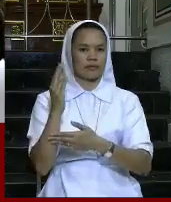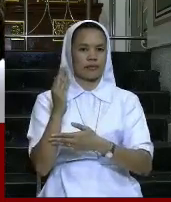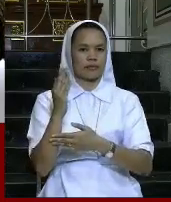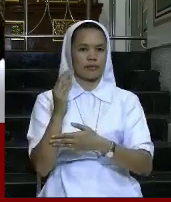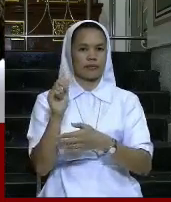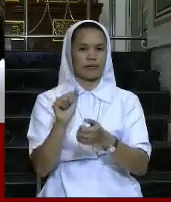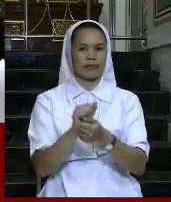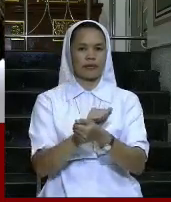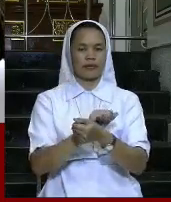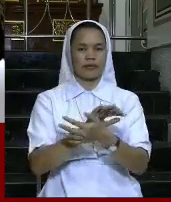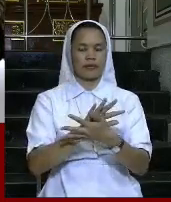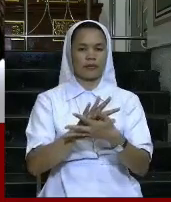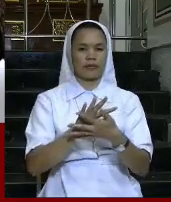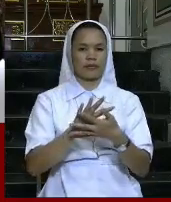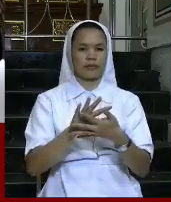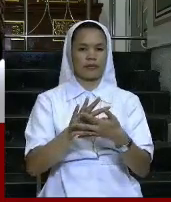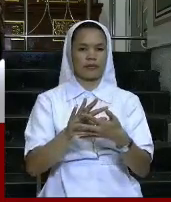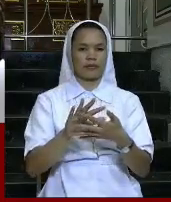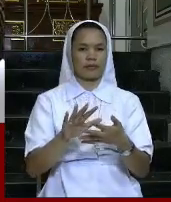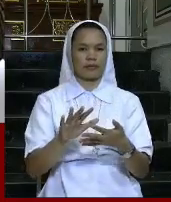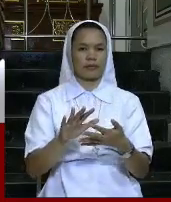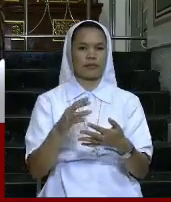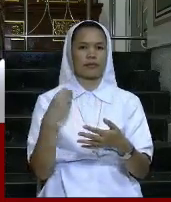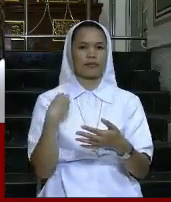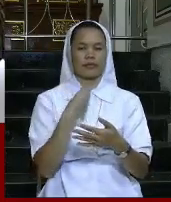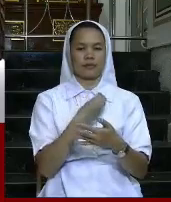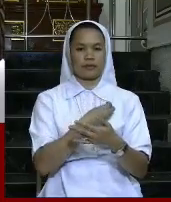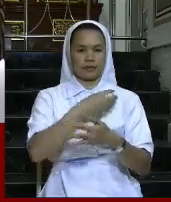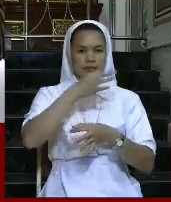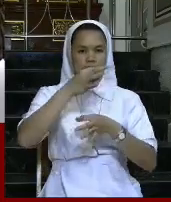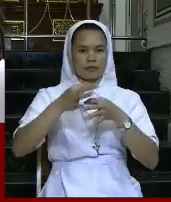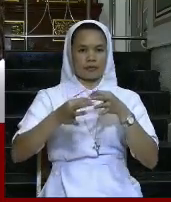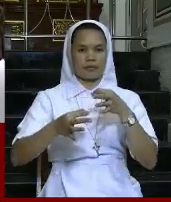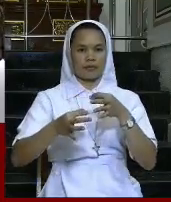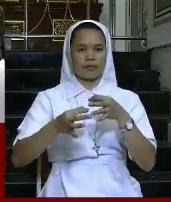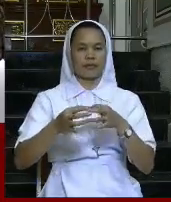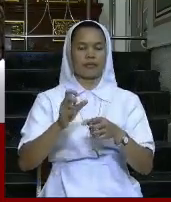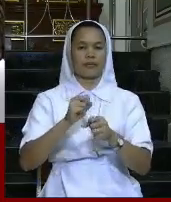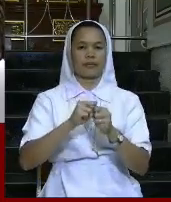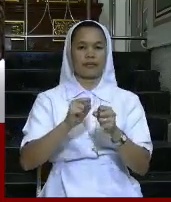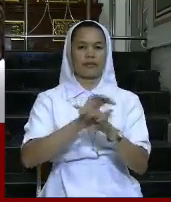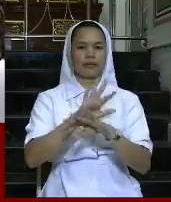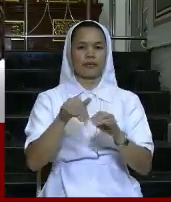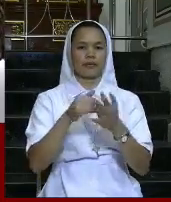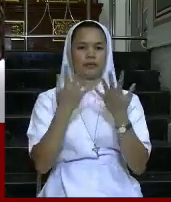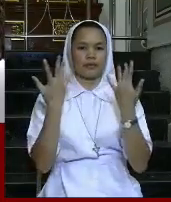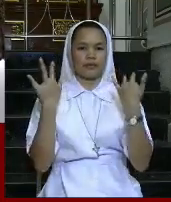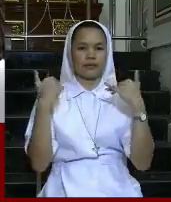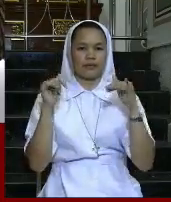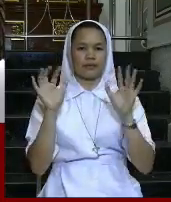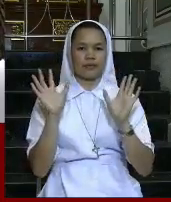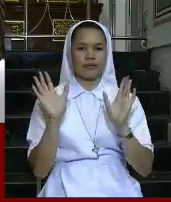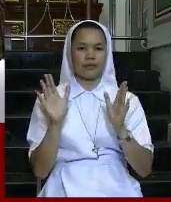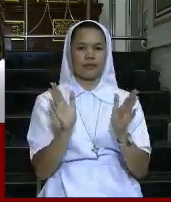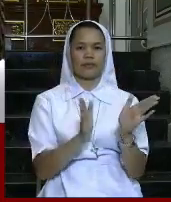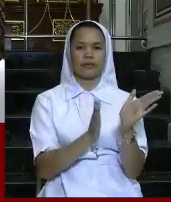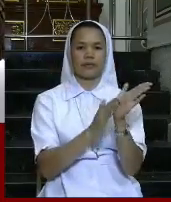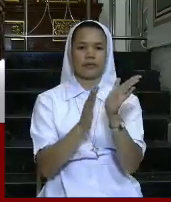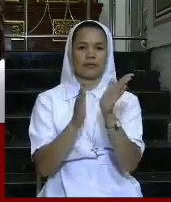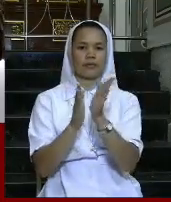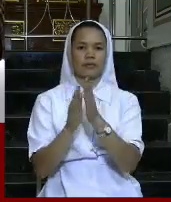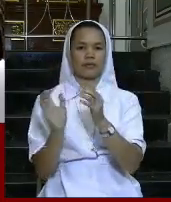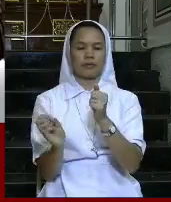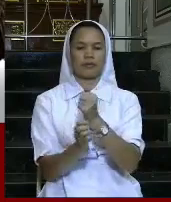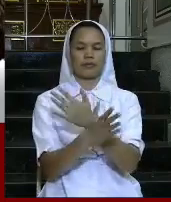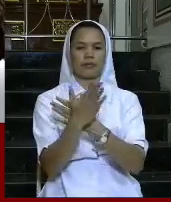has purchased our justification. And so with all the angels, we praise You,